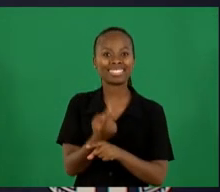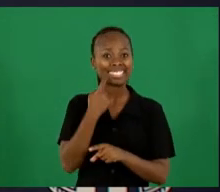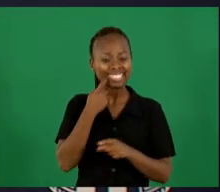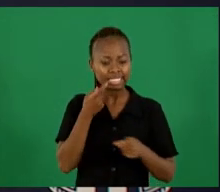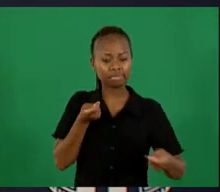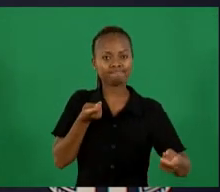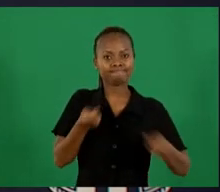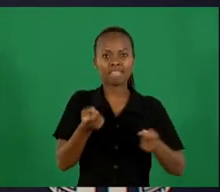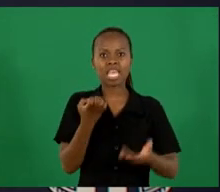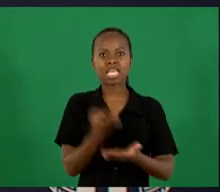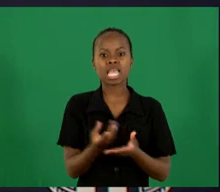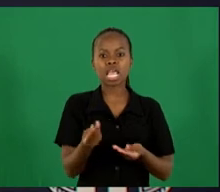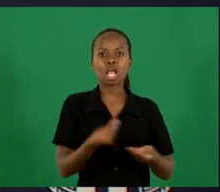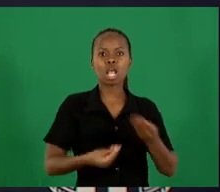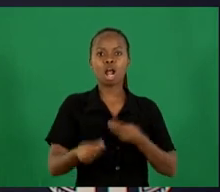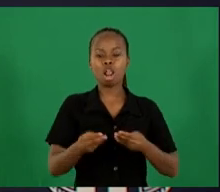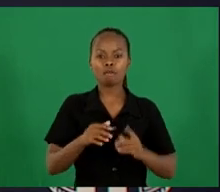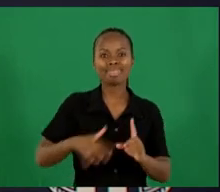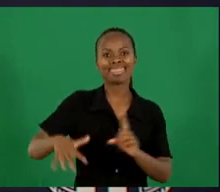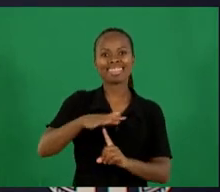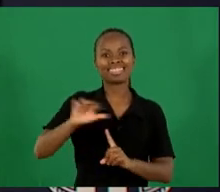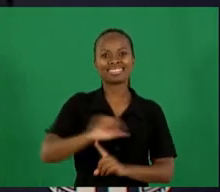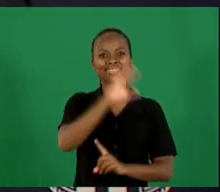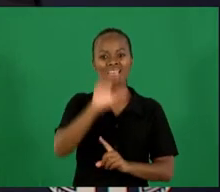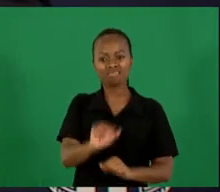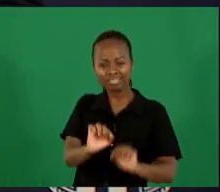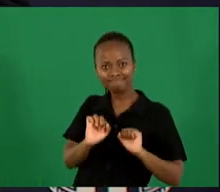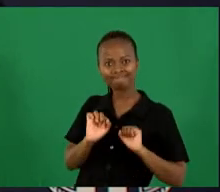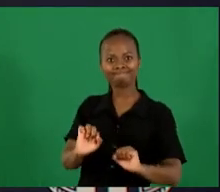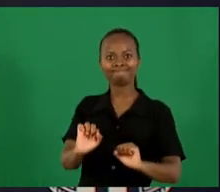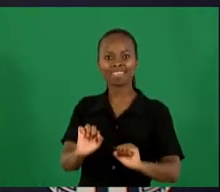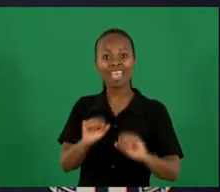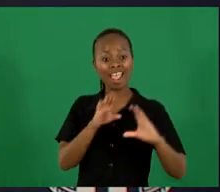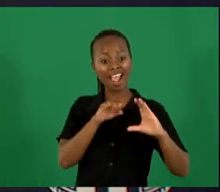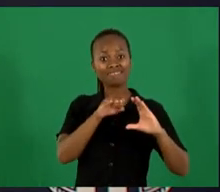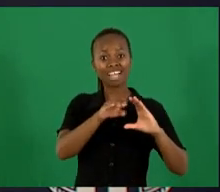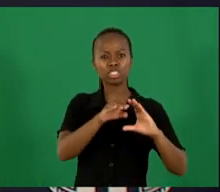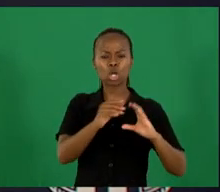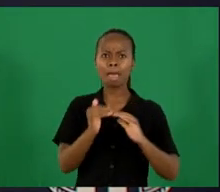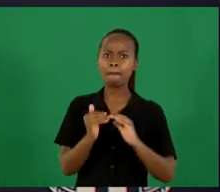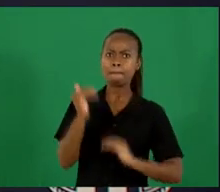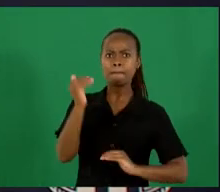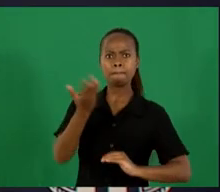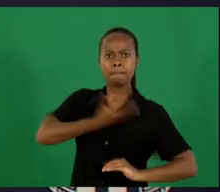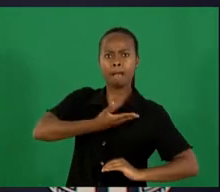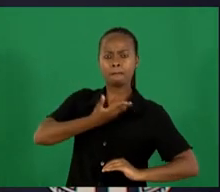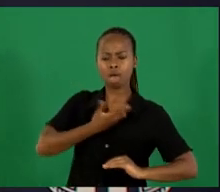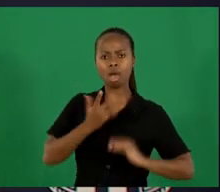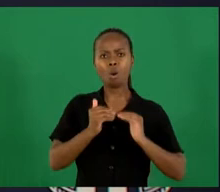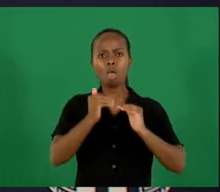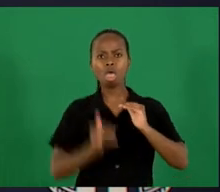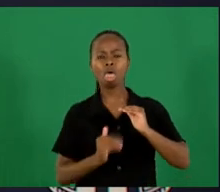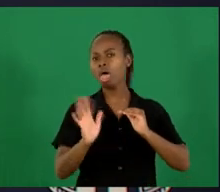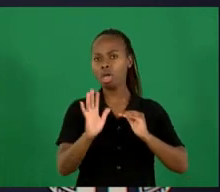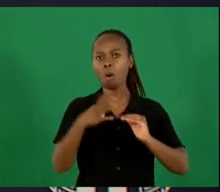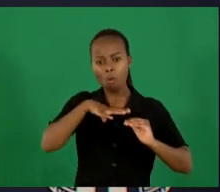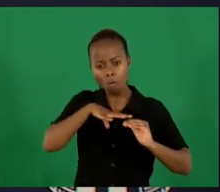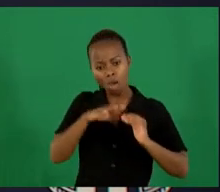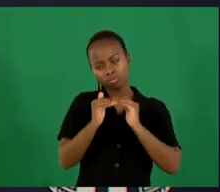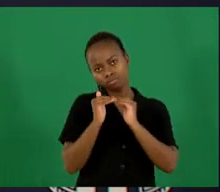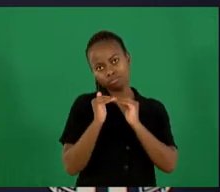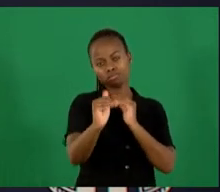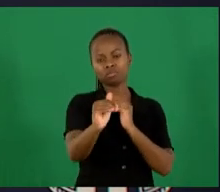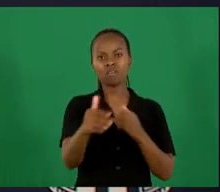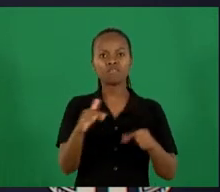economic costs of high inflation and enable lower interest rates in the future. Achieving